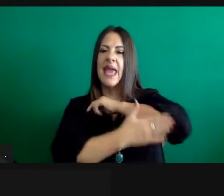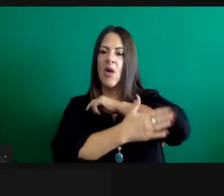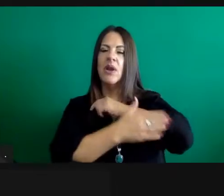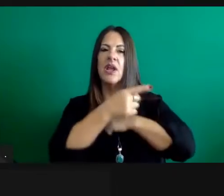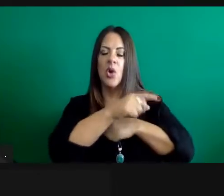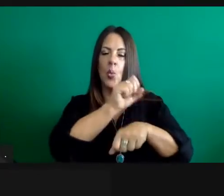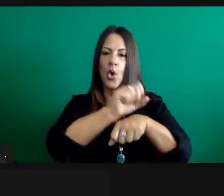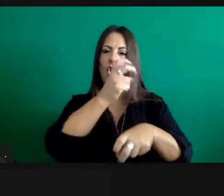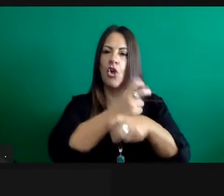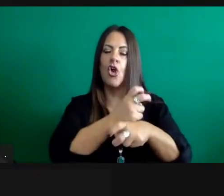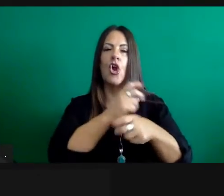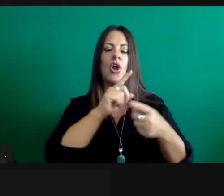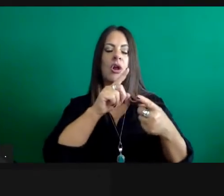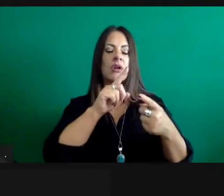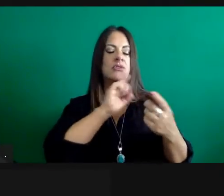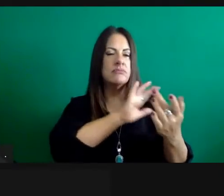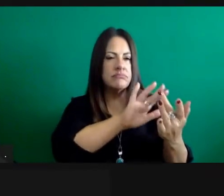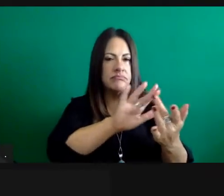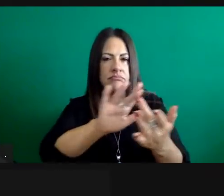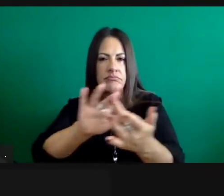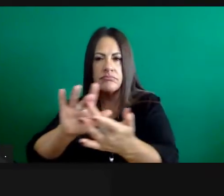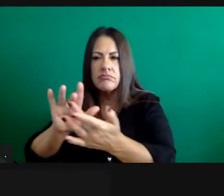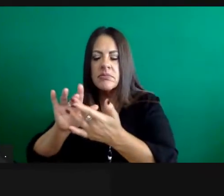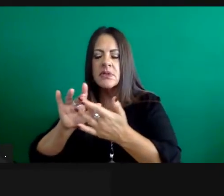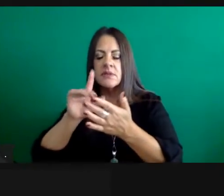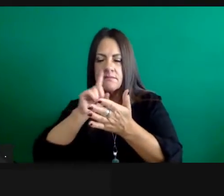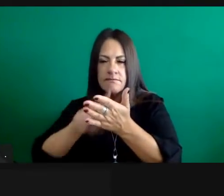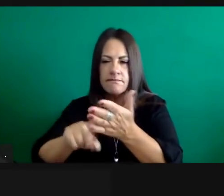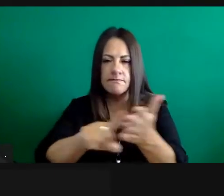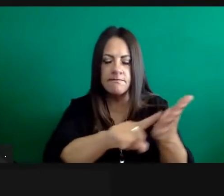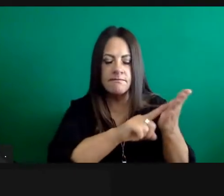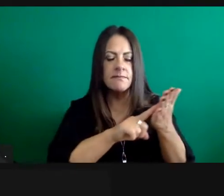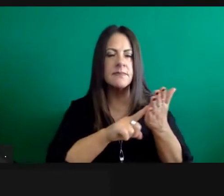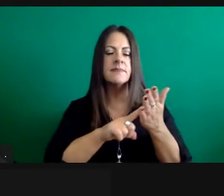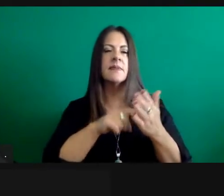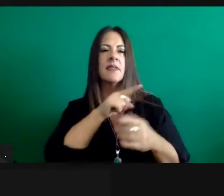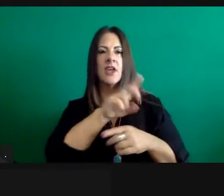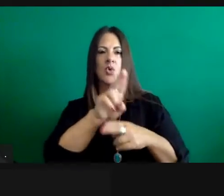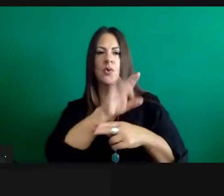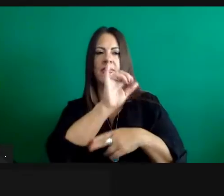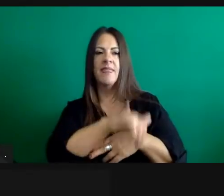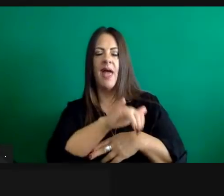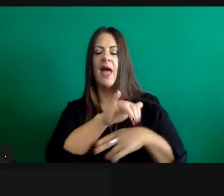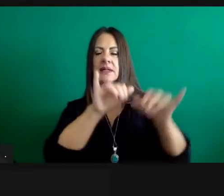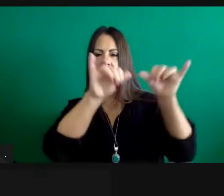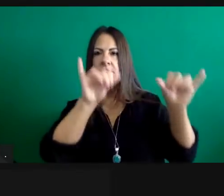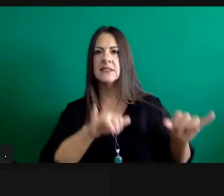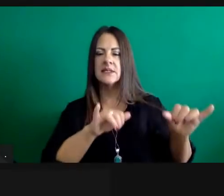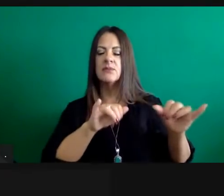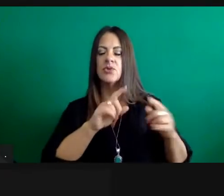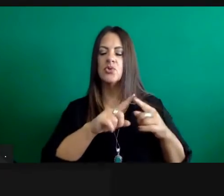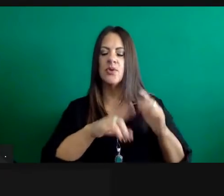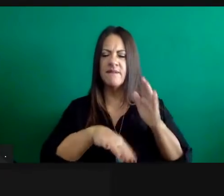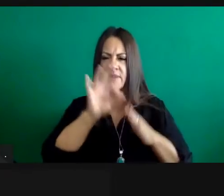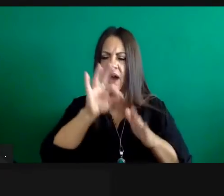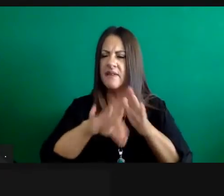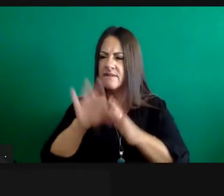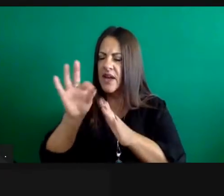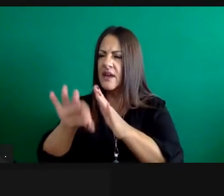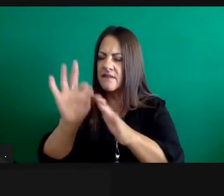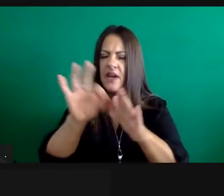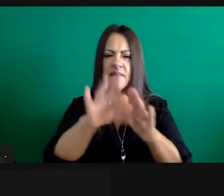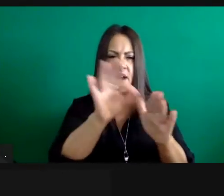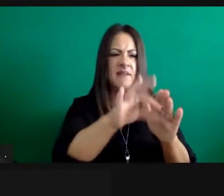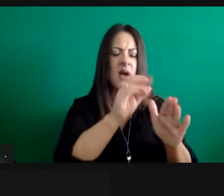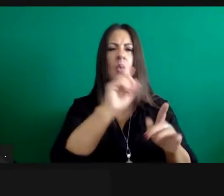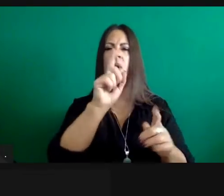use contact tracing, not just as a tool to identify where transmission is happening, but